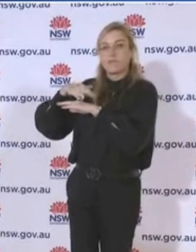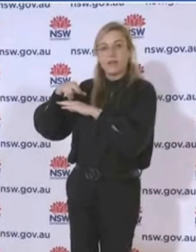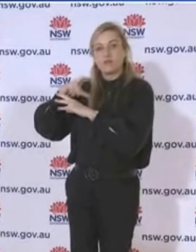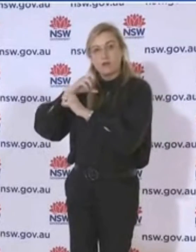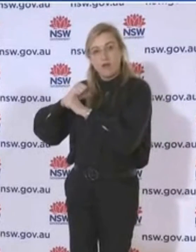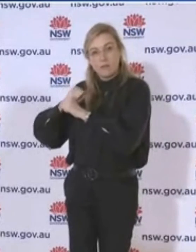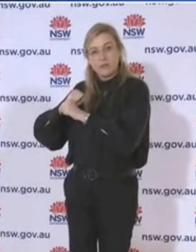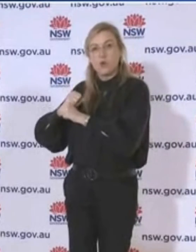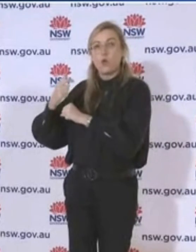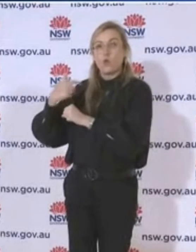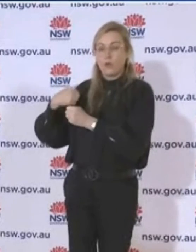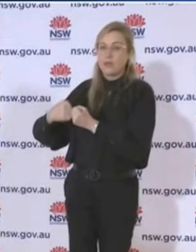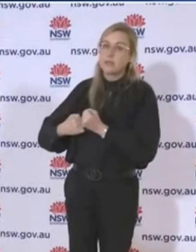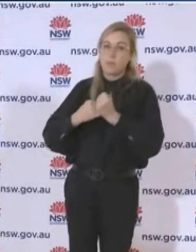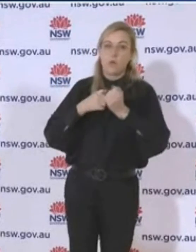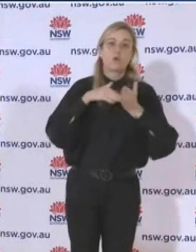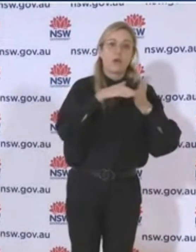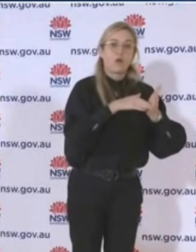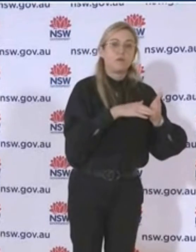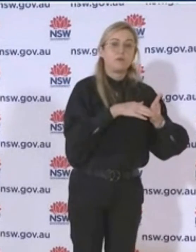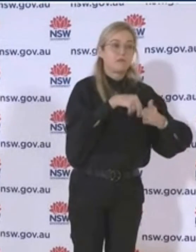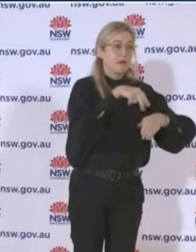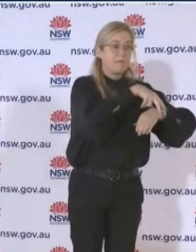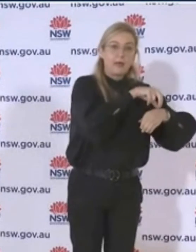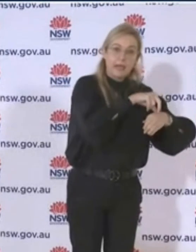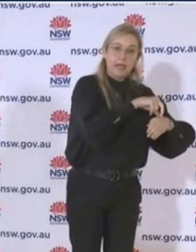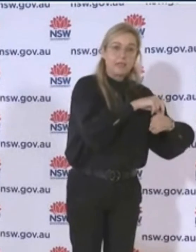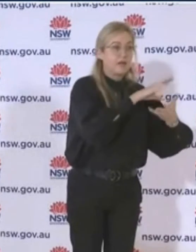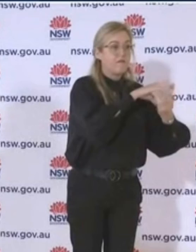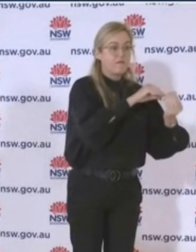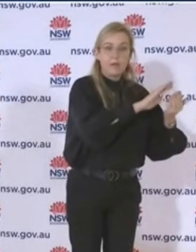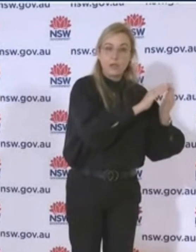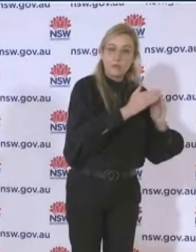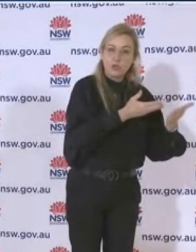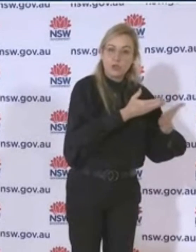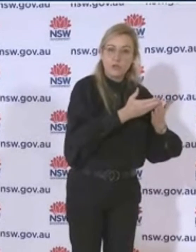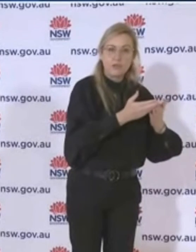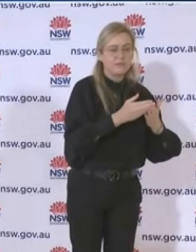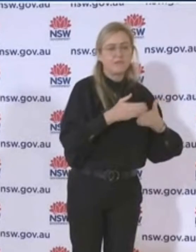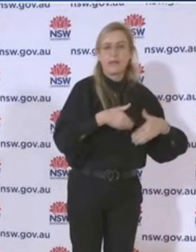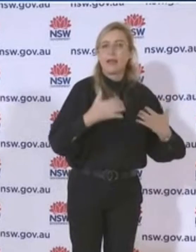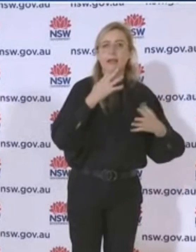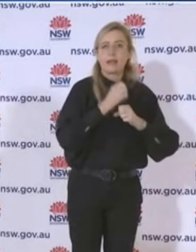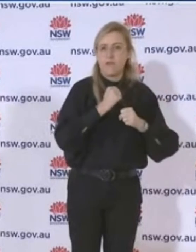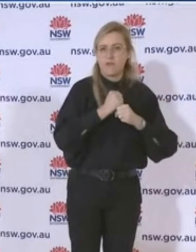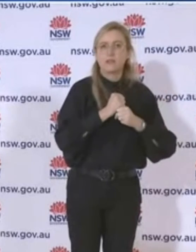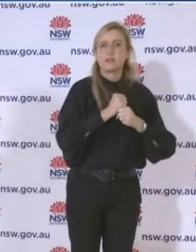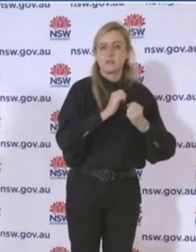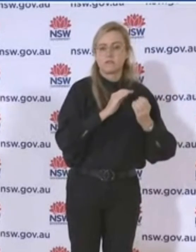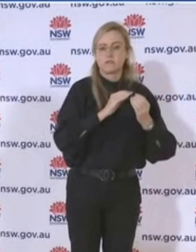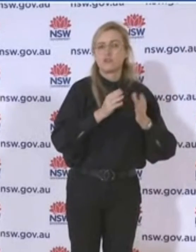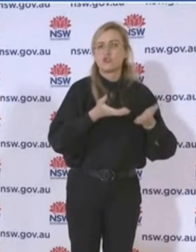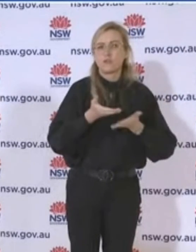our health services, our police services, but also family and community services, all government agencies. And I really want to thank our Indigenous community leaders in